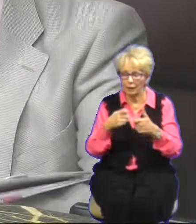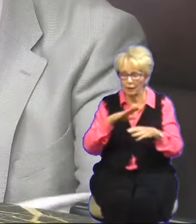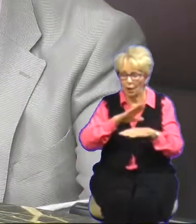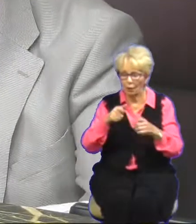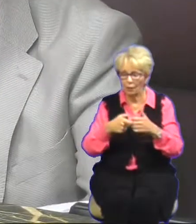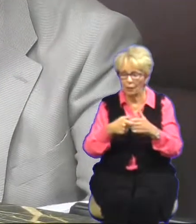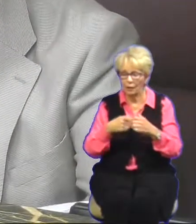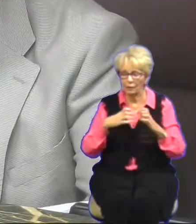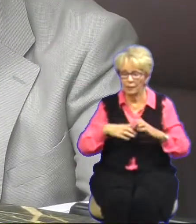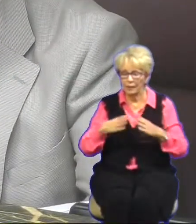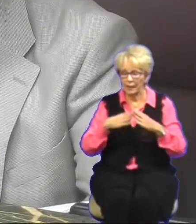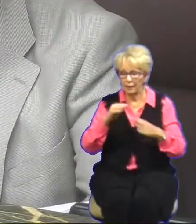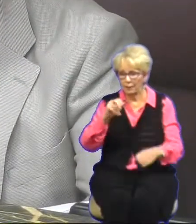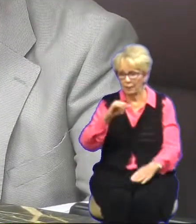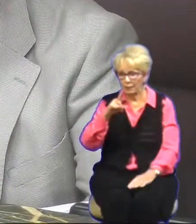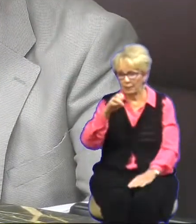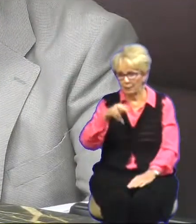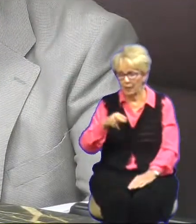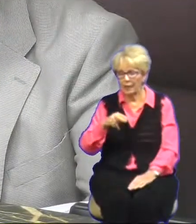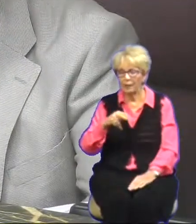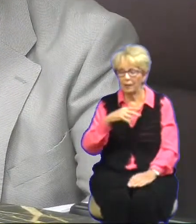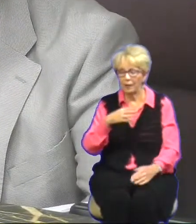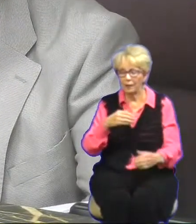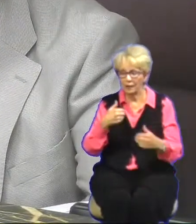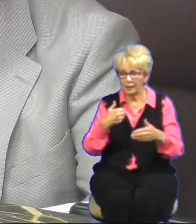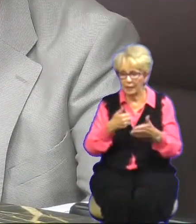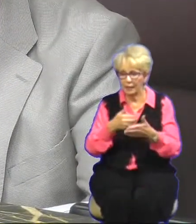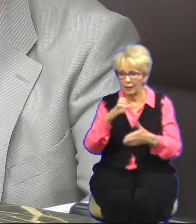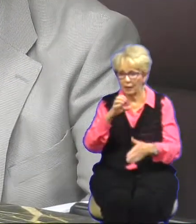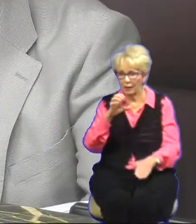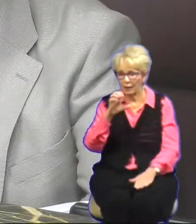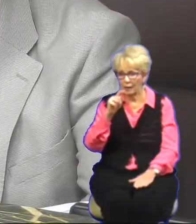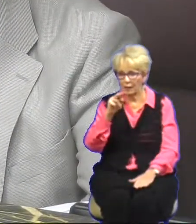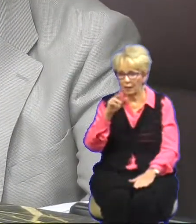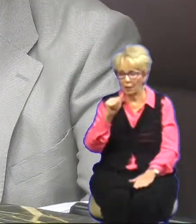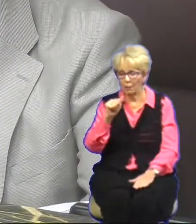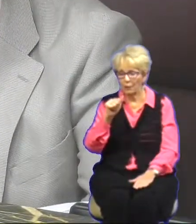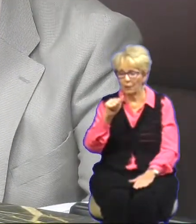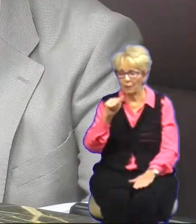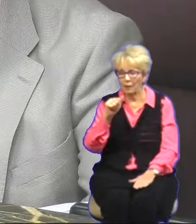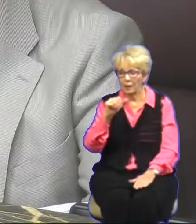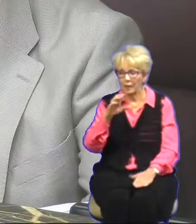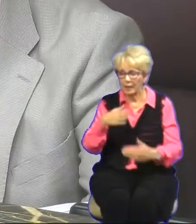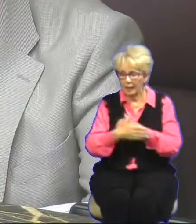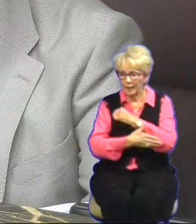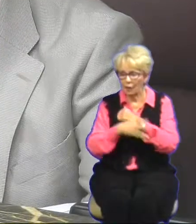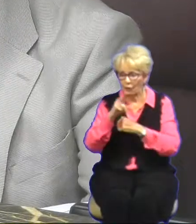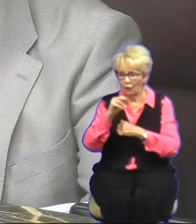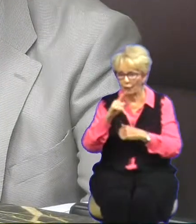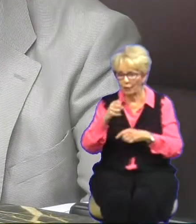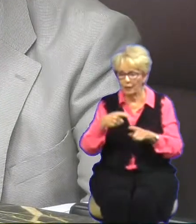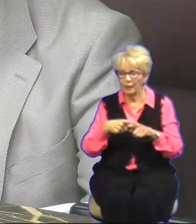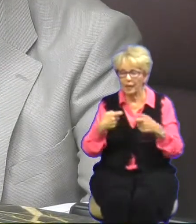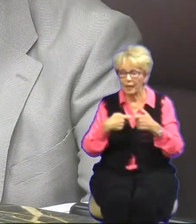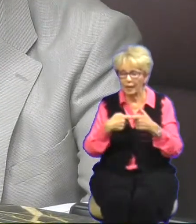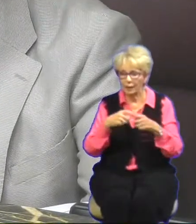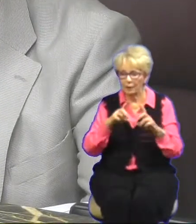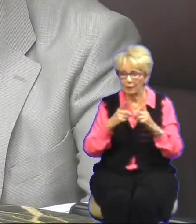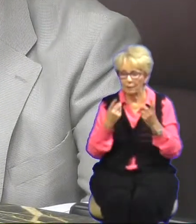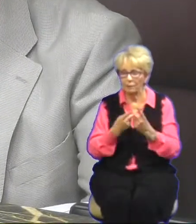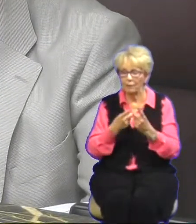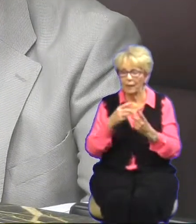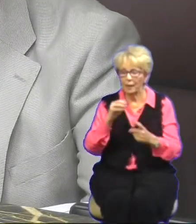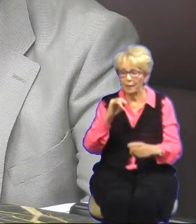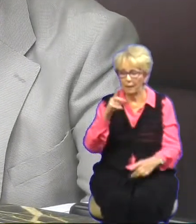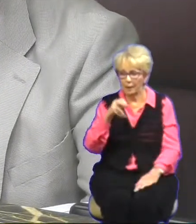whereas the town of Maiden is a public power community located in Catawba County, some 30 miles from Morganton, and whereas the electric department of the town of